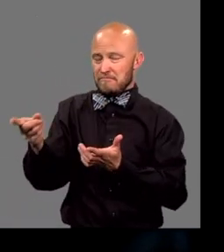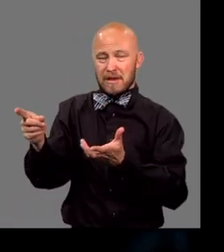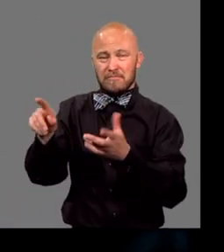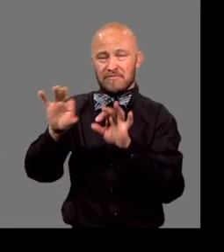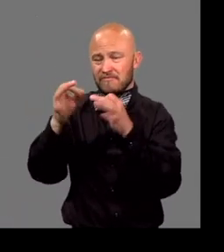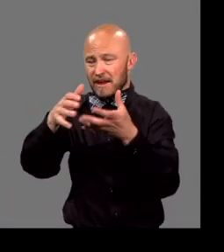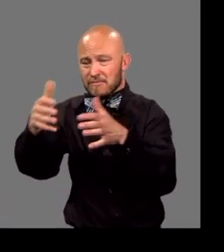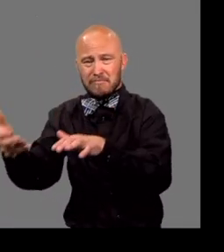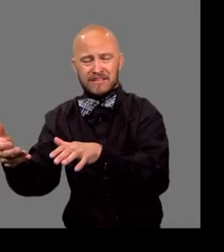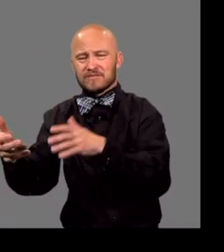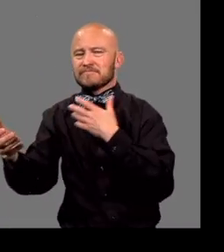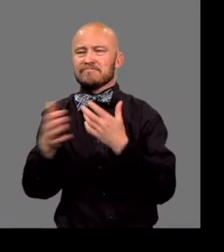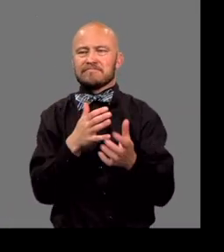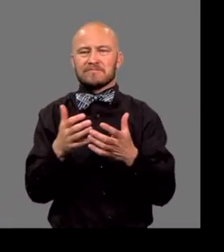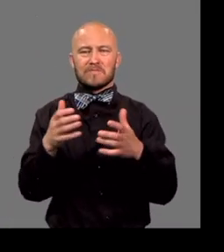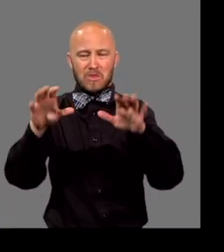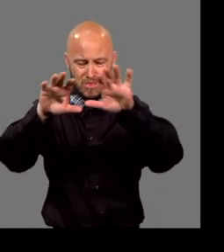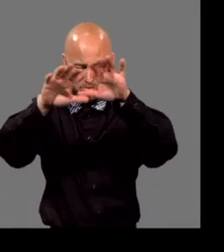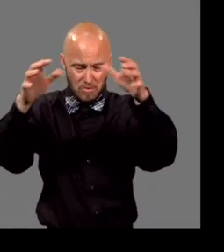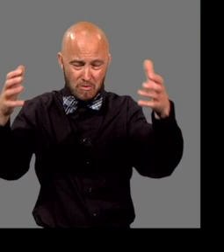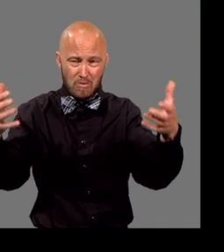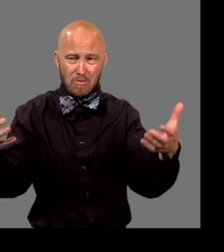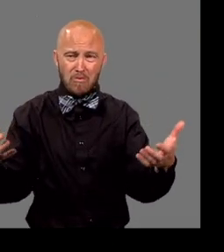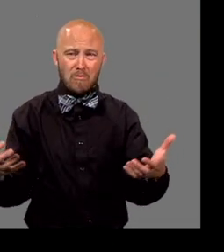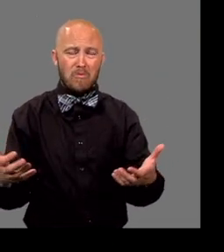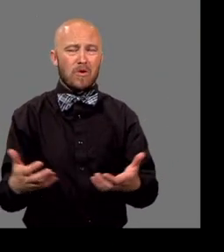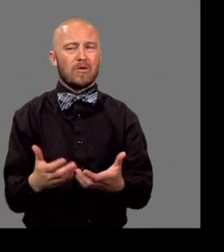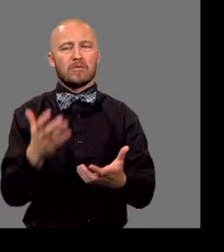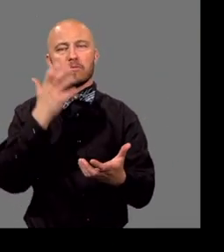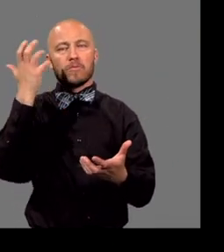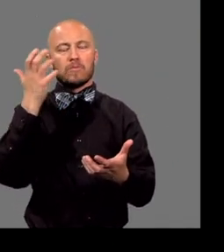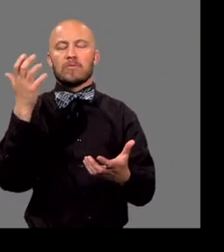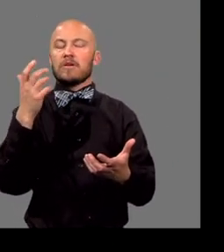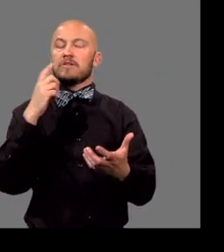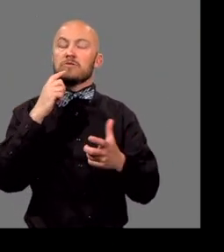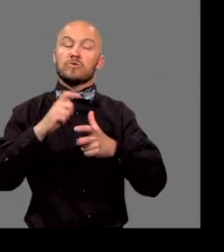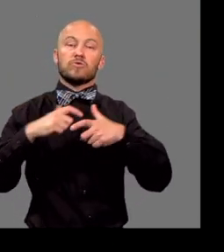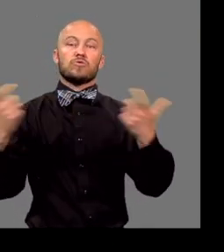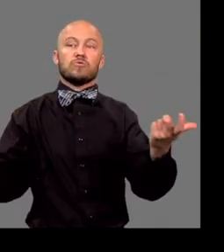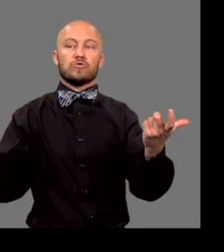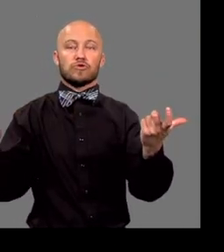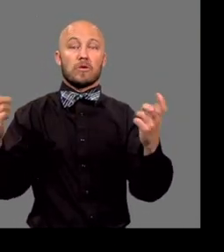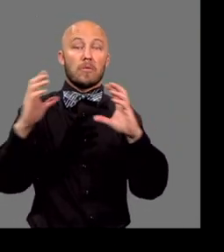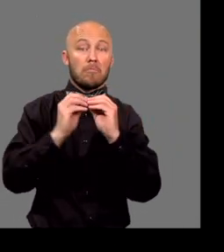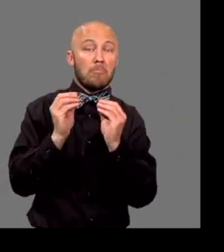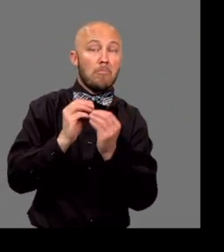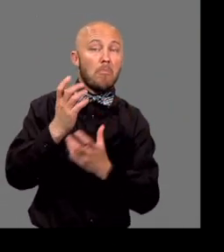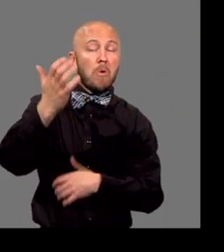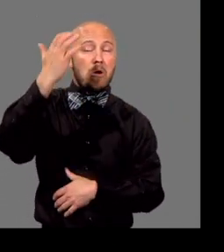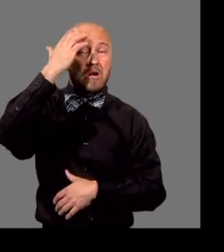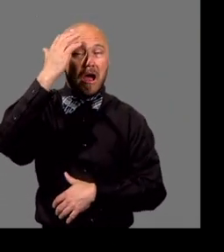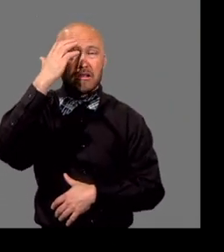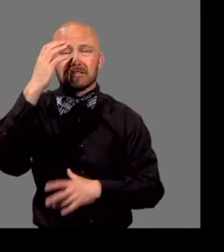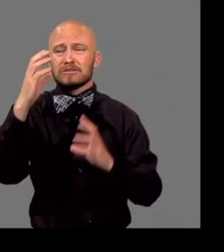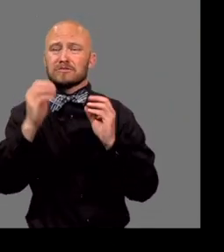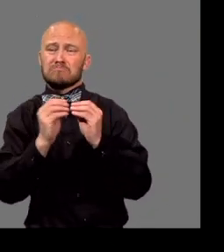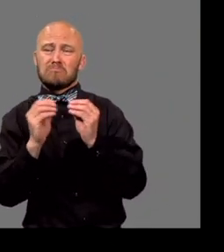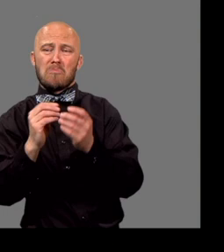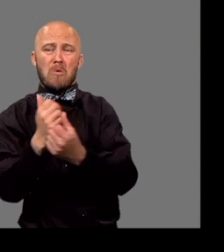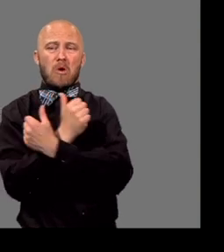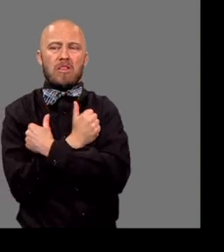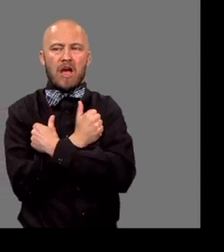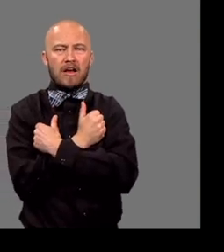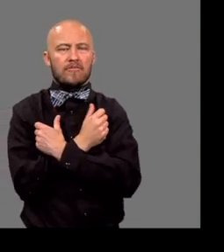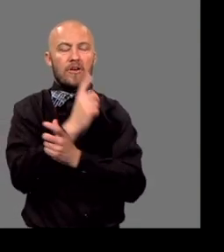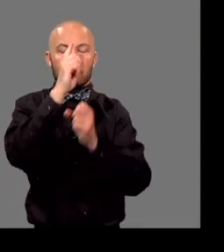to you. The world is big, and there's always room for more knowledge, for more love, and